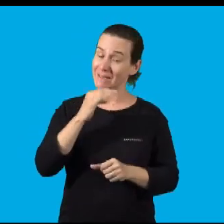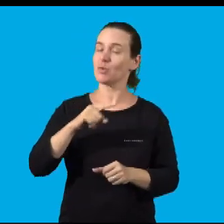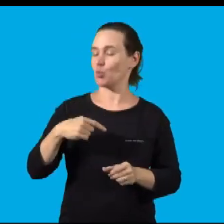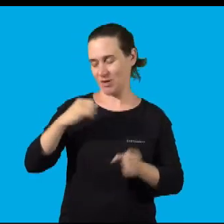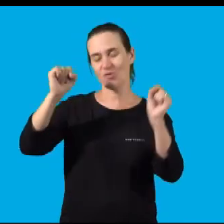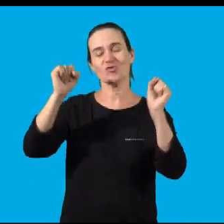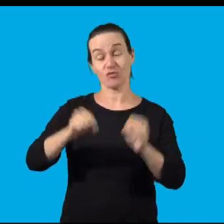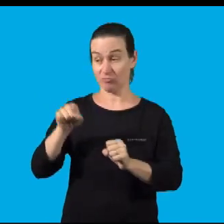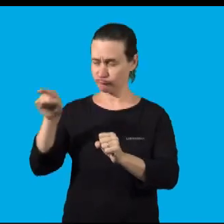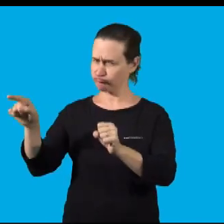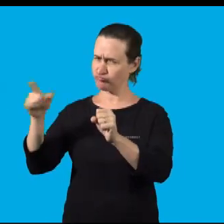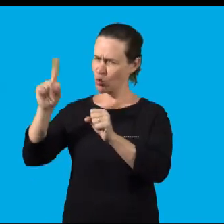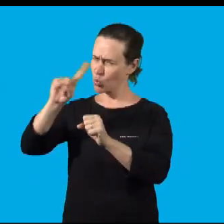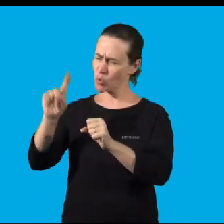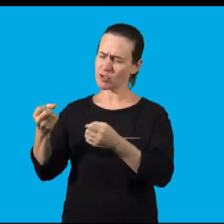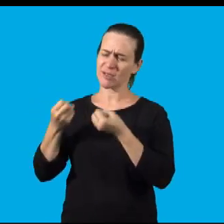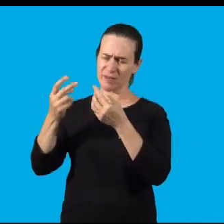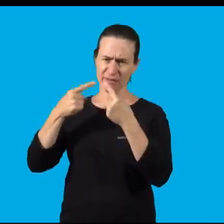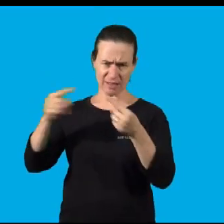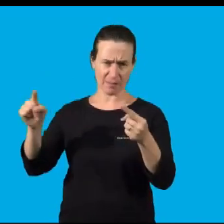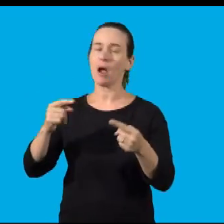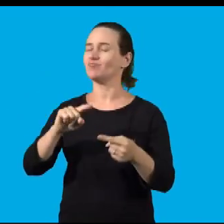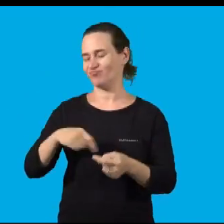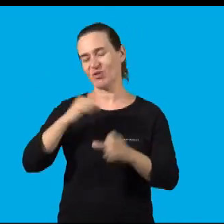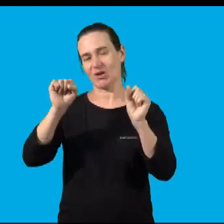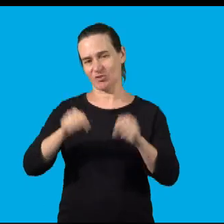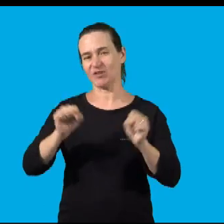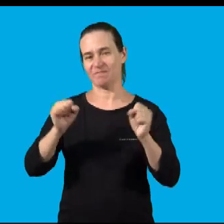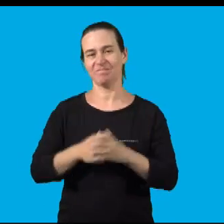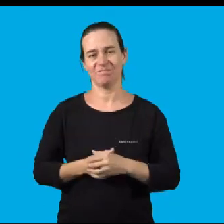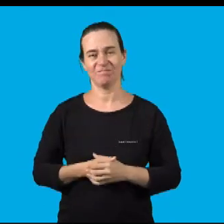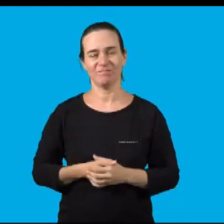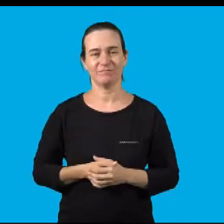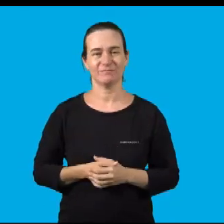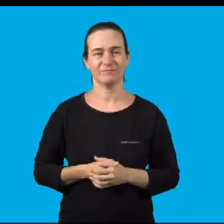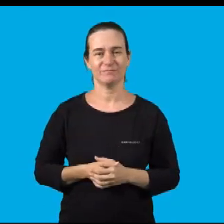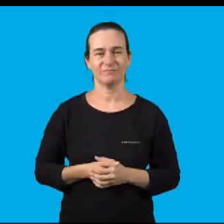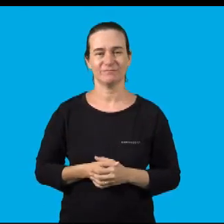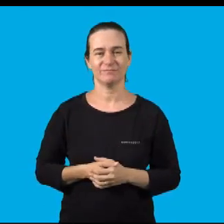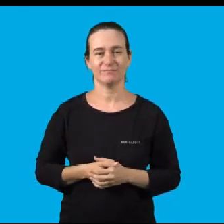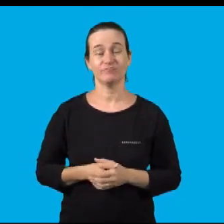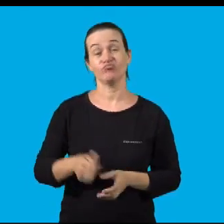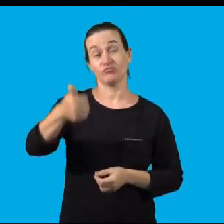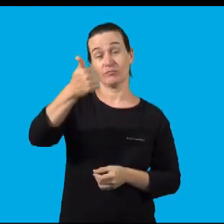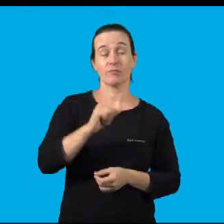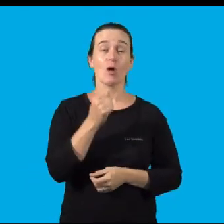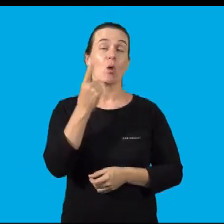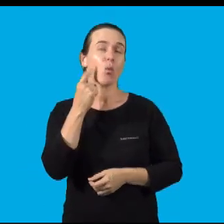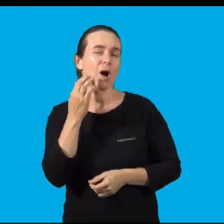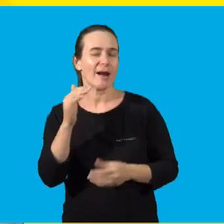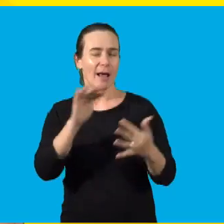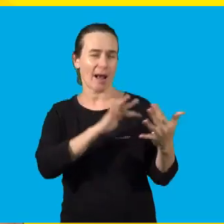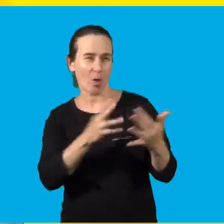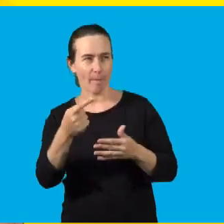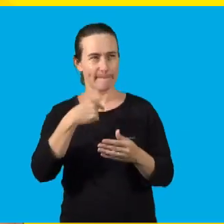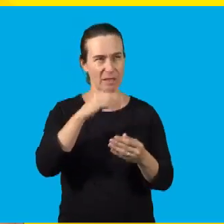agreeing once again with the statement made in the question. Points to discuss. So